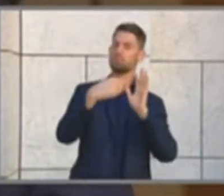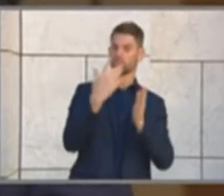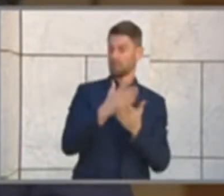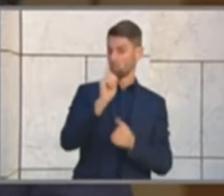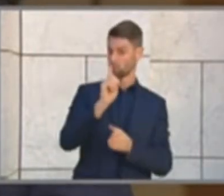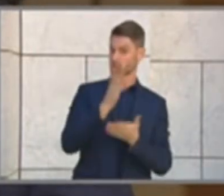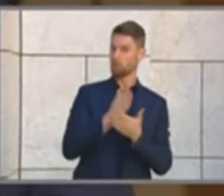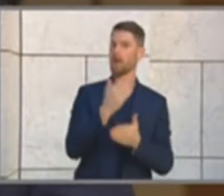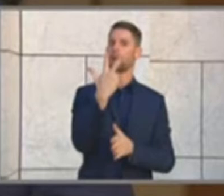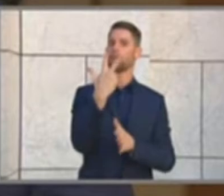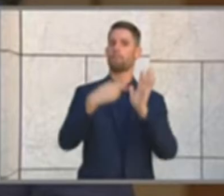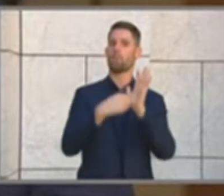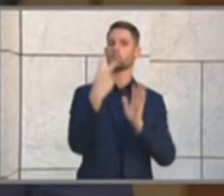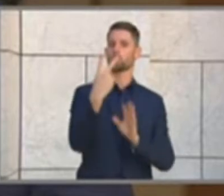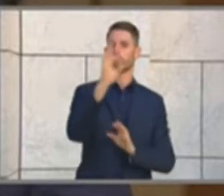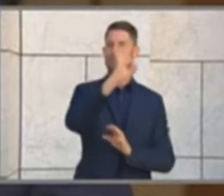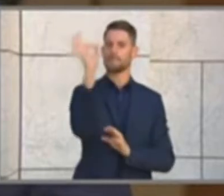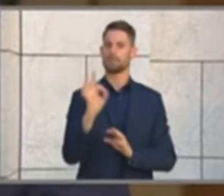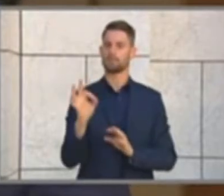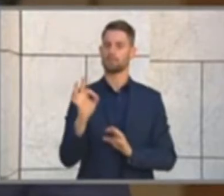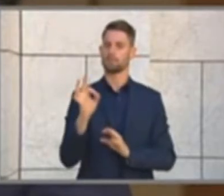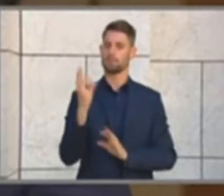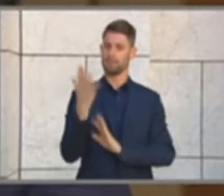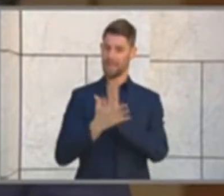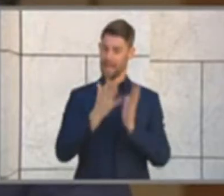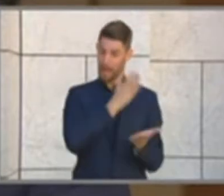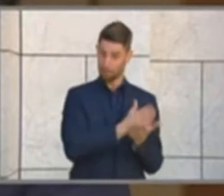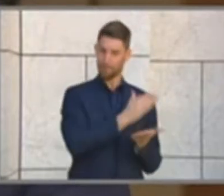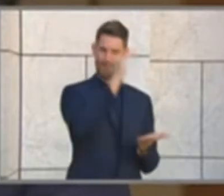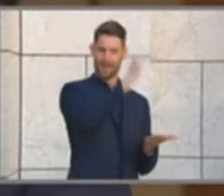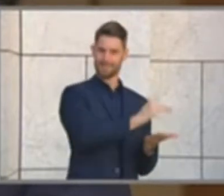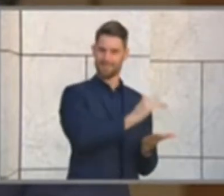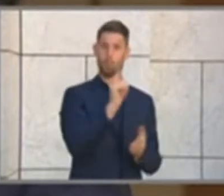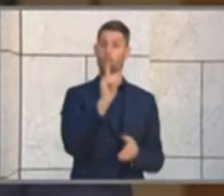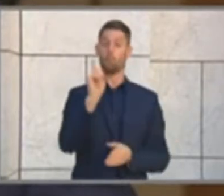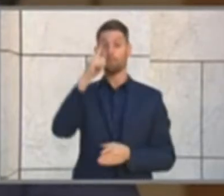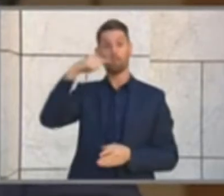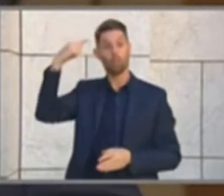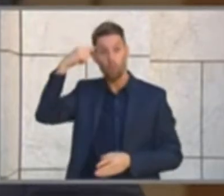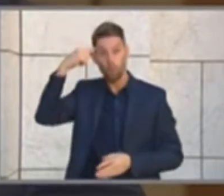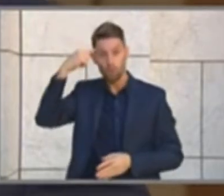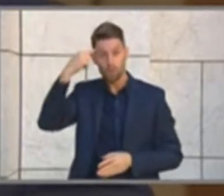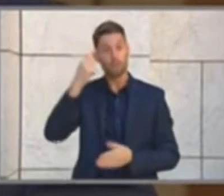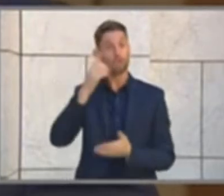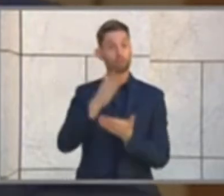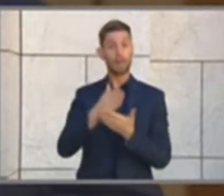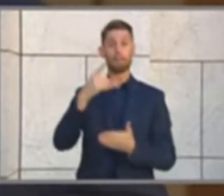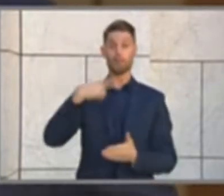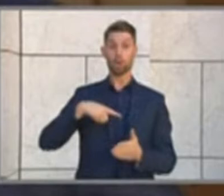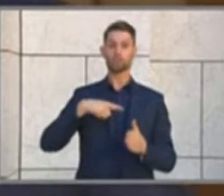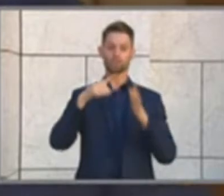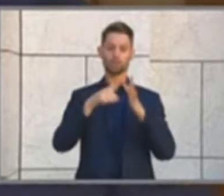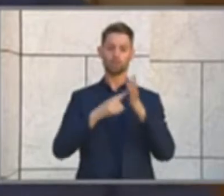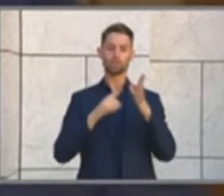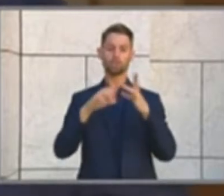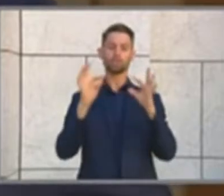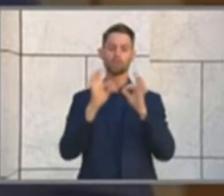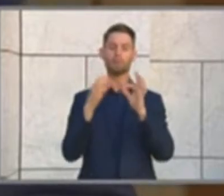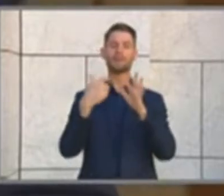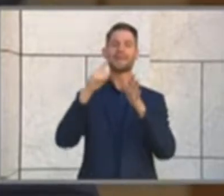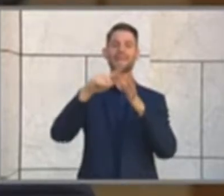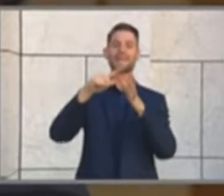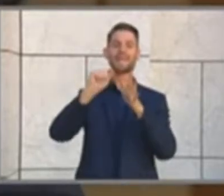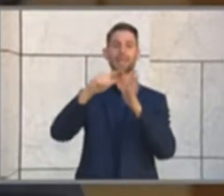come at a significantly reduced number to that. But that reflects the success of the JobKeeper program. That reflects the fact that